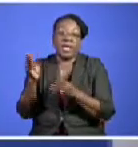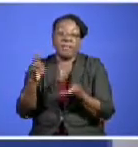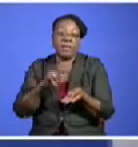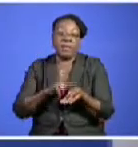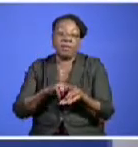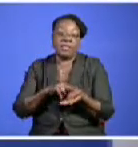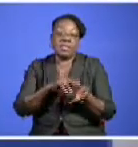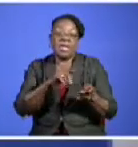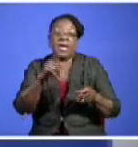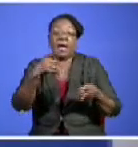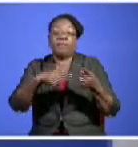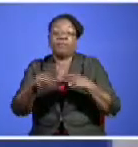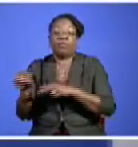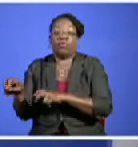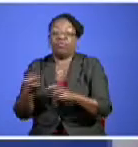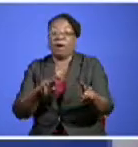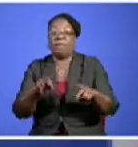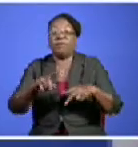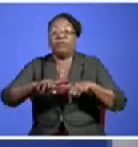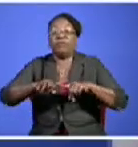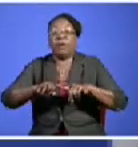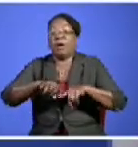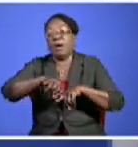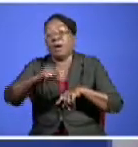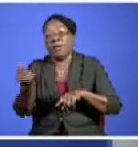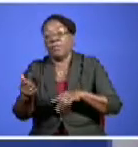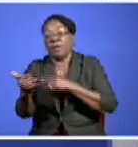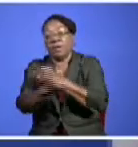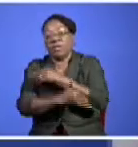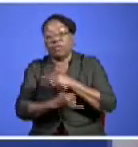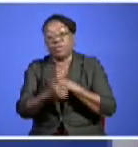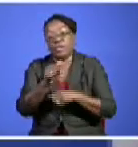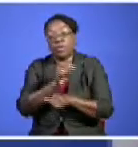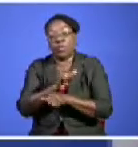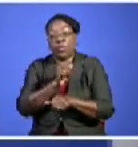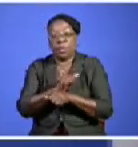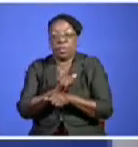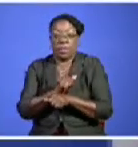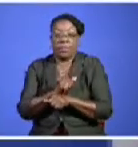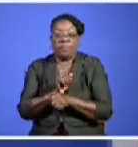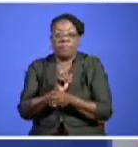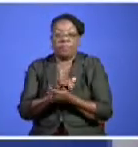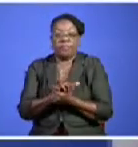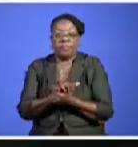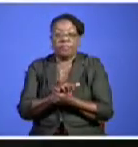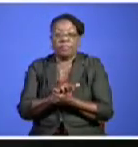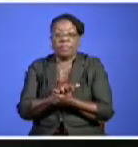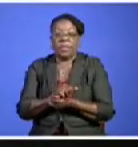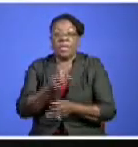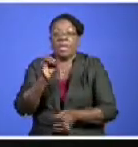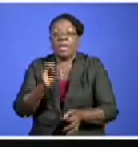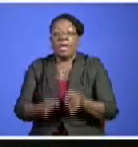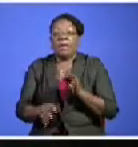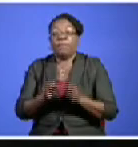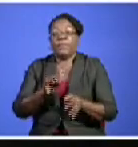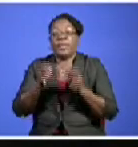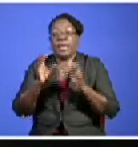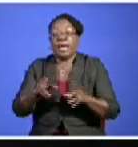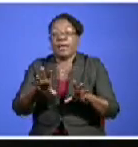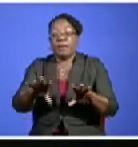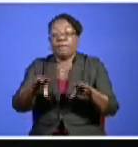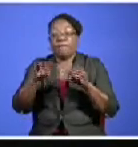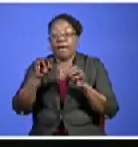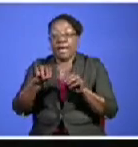jurisdiction for better opportunities abroad. There have long been efforts to lure them back. But if we can find Bahamians